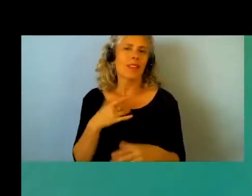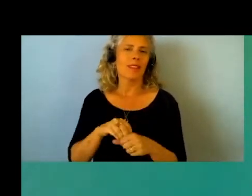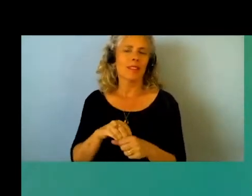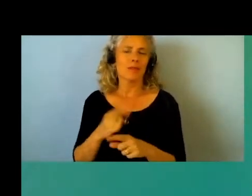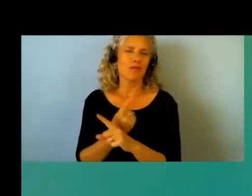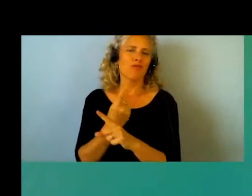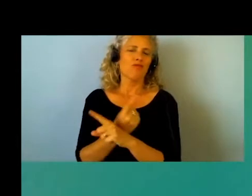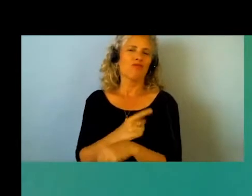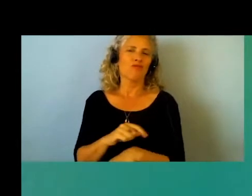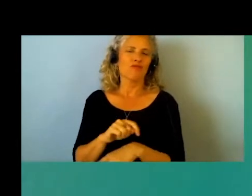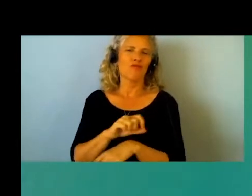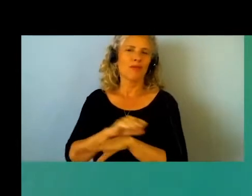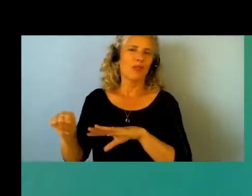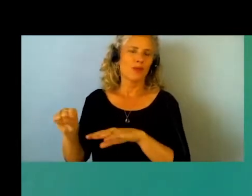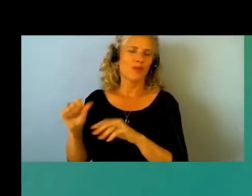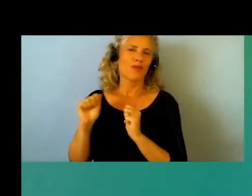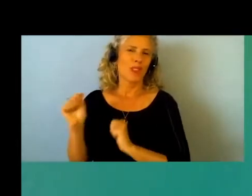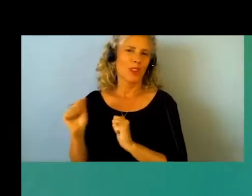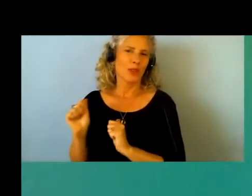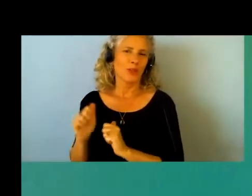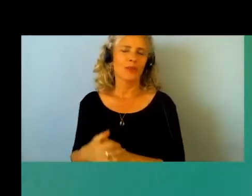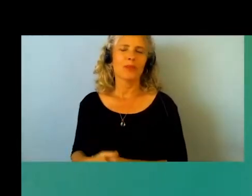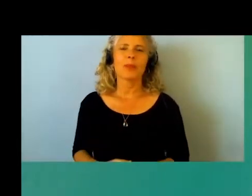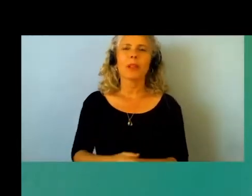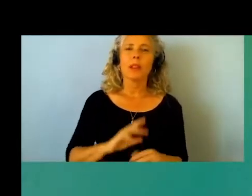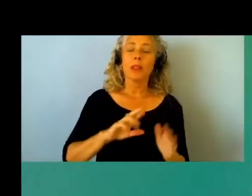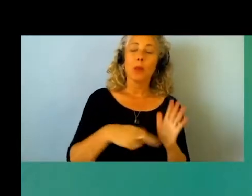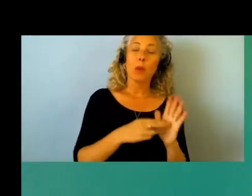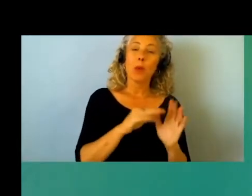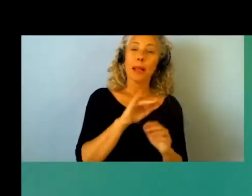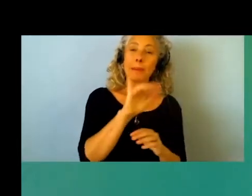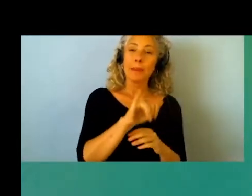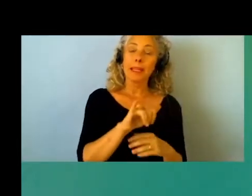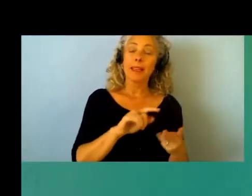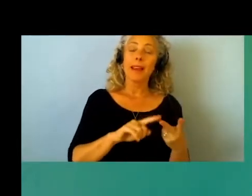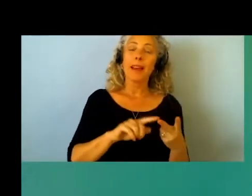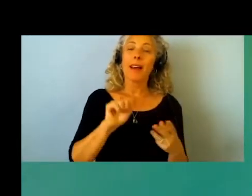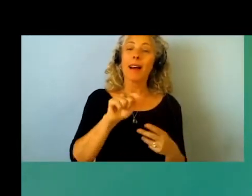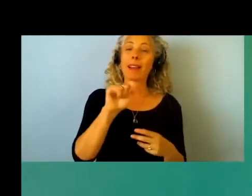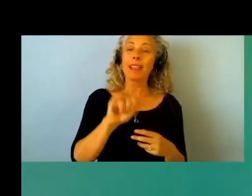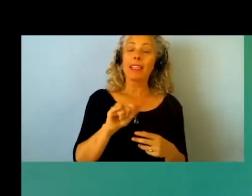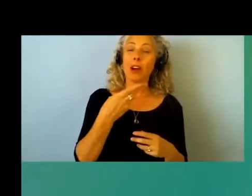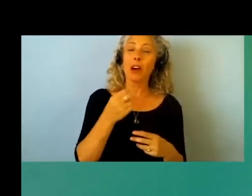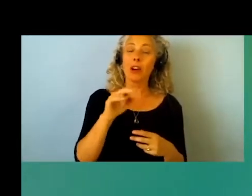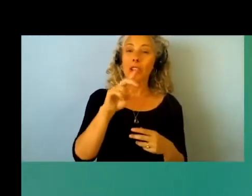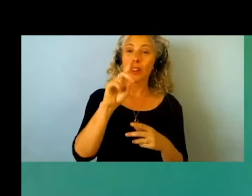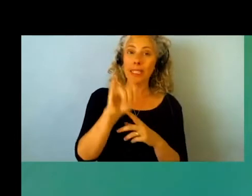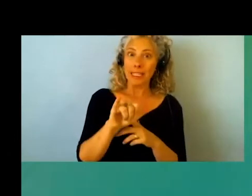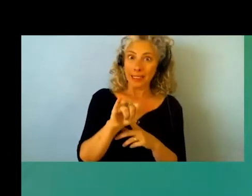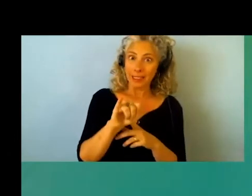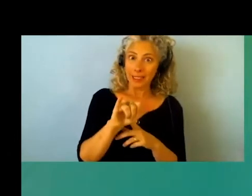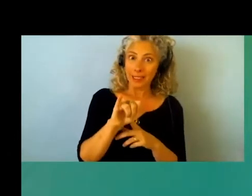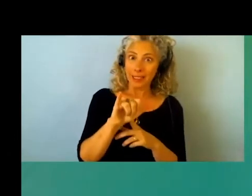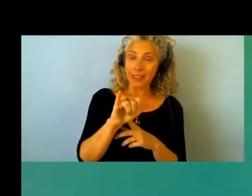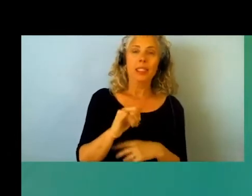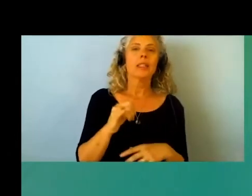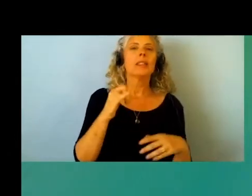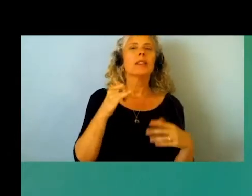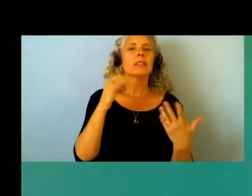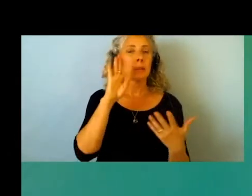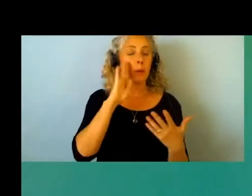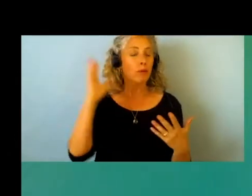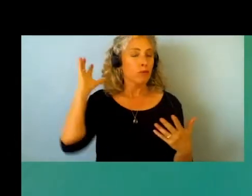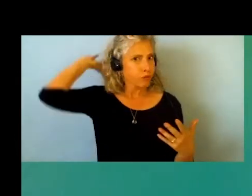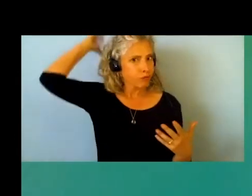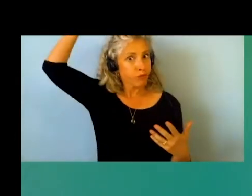today's reading, the role of Amy is played by Ali Hardy. She has a round face and dark hair pulled up on her head. She